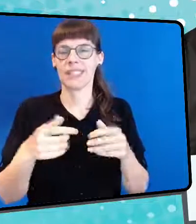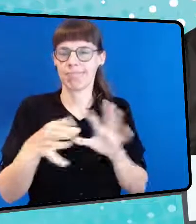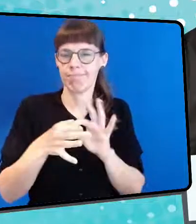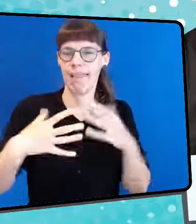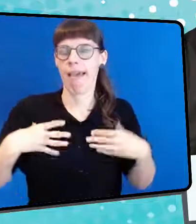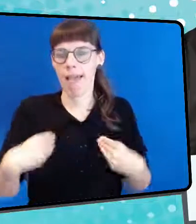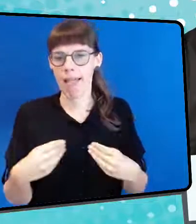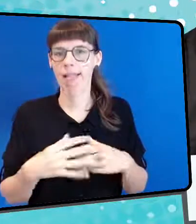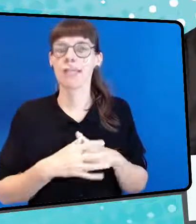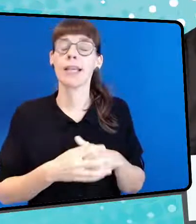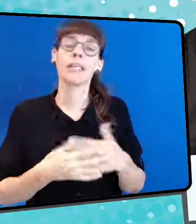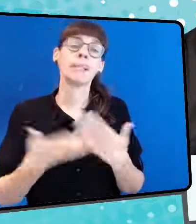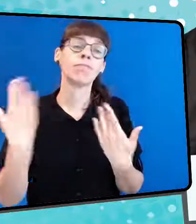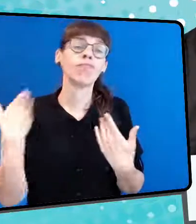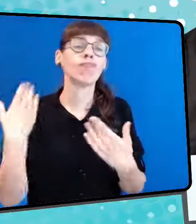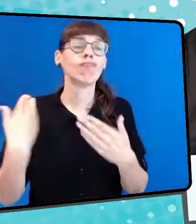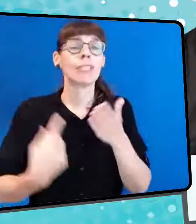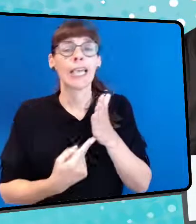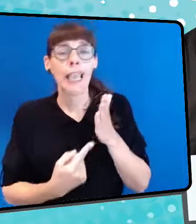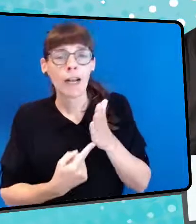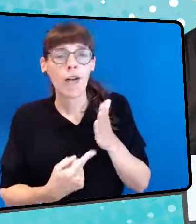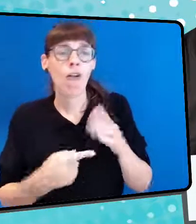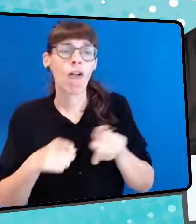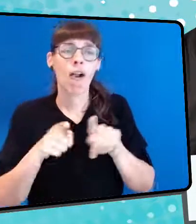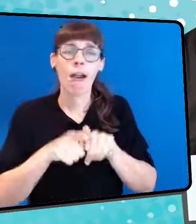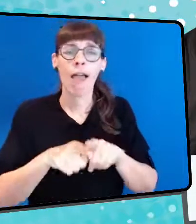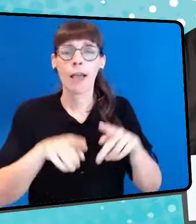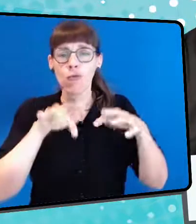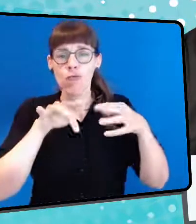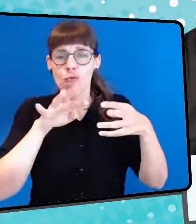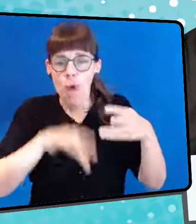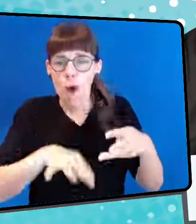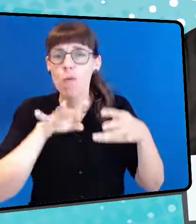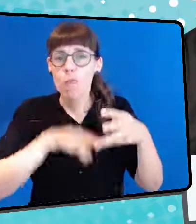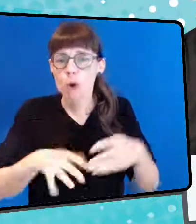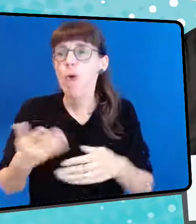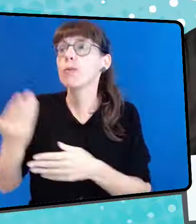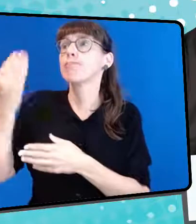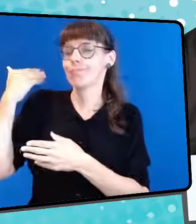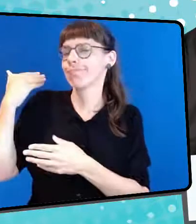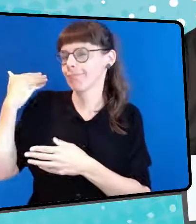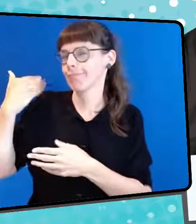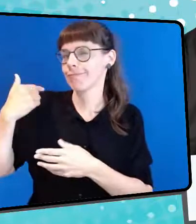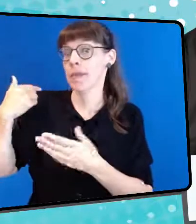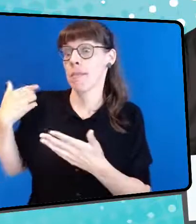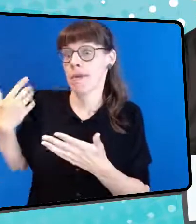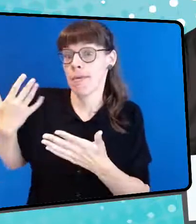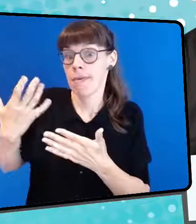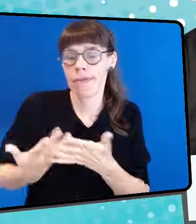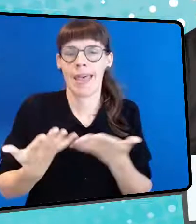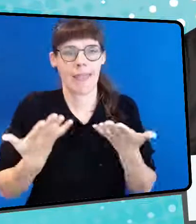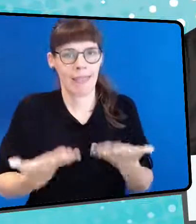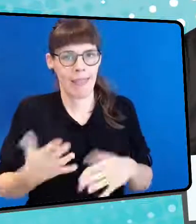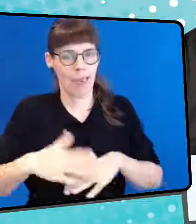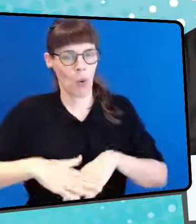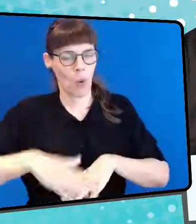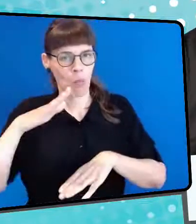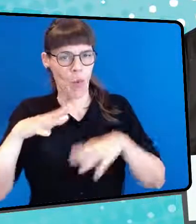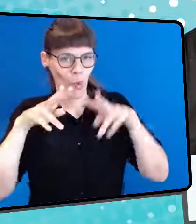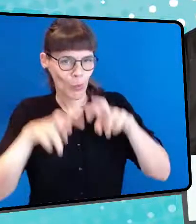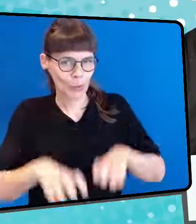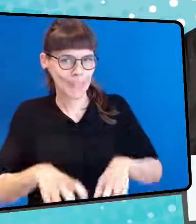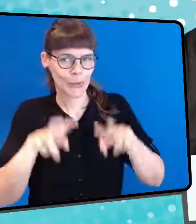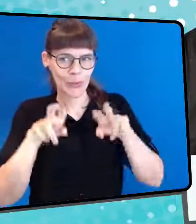to write code, program supercomputers and things like that. But now I work as a research PM, really sort of trying to help and empower